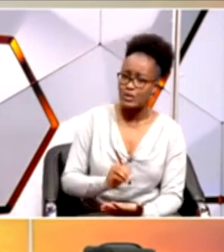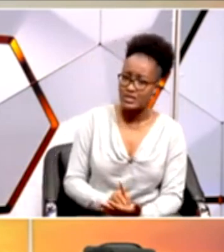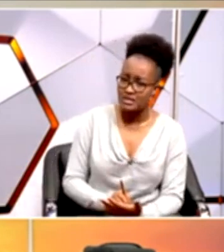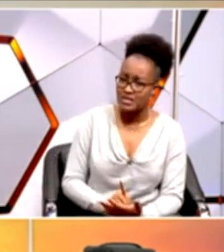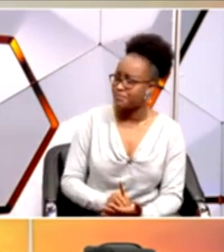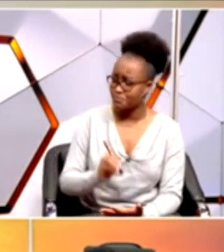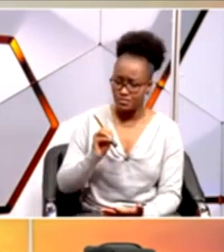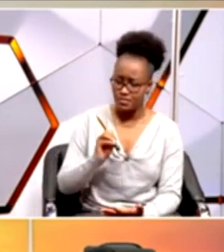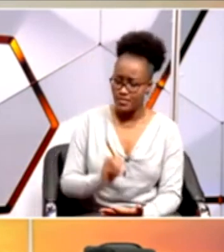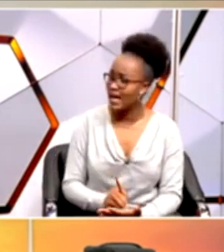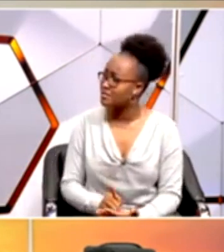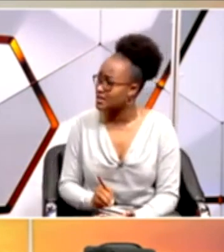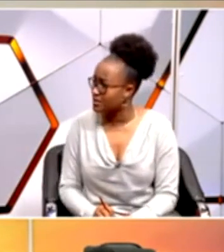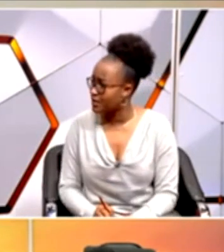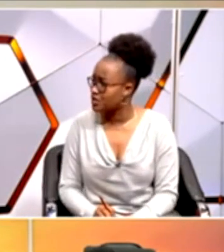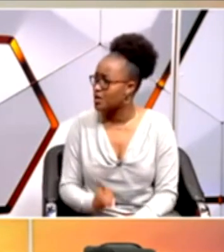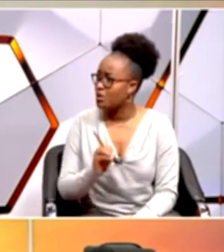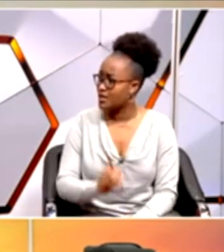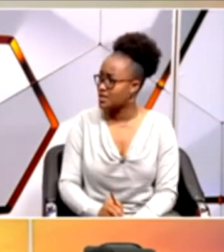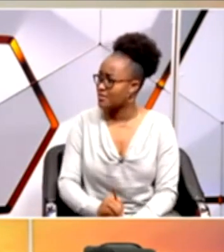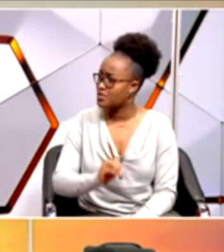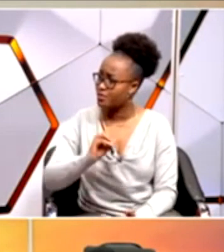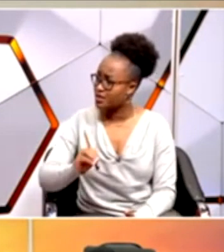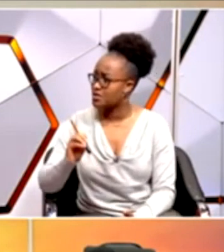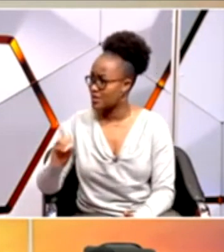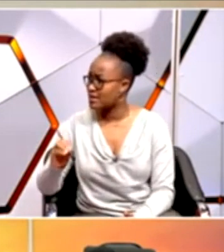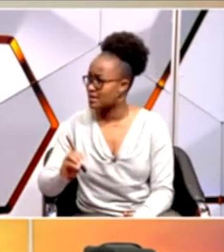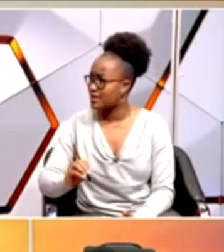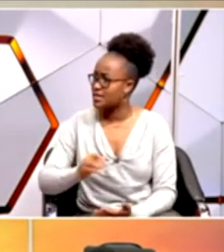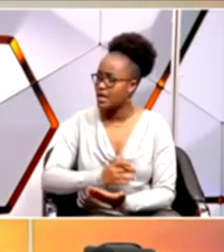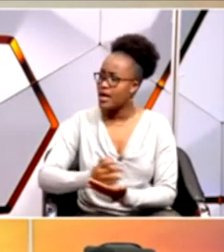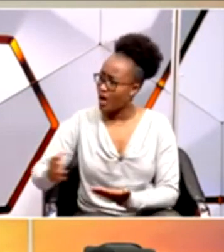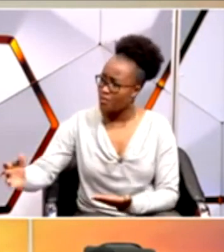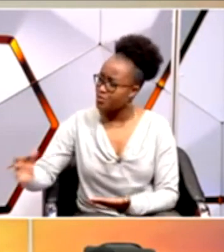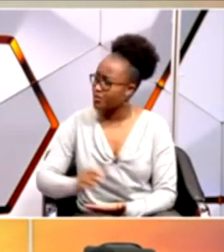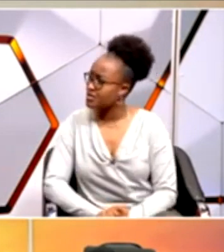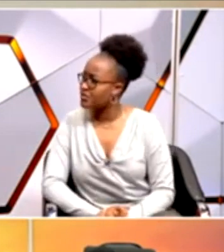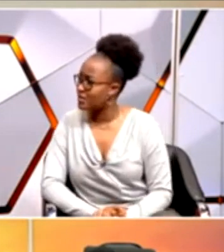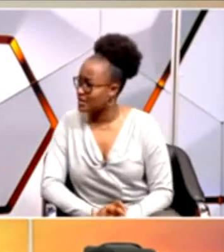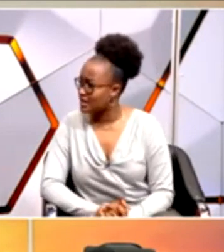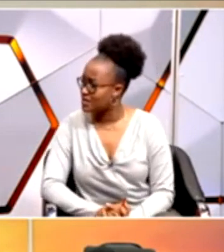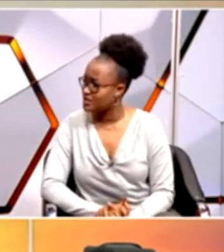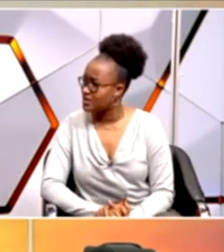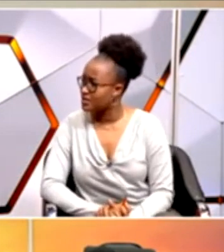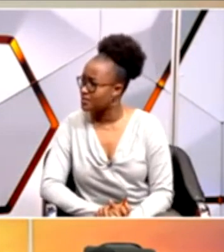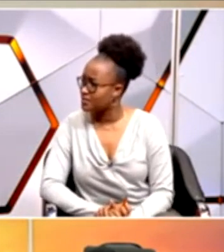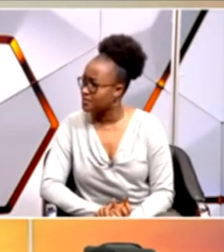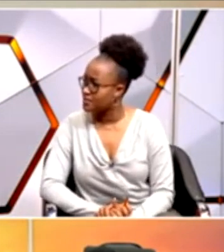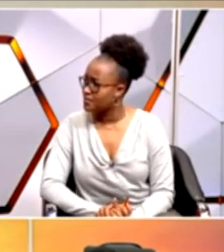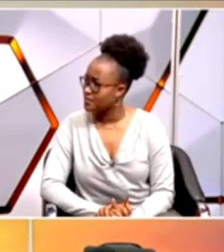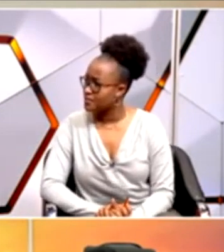about inclusivity and participation when it comes to persons with disability. How much progress have we made as a country?